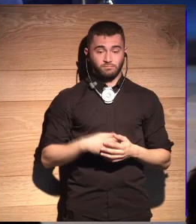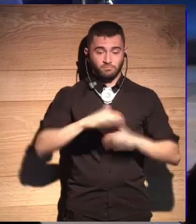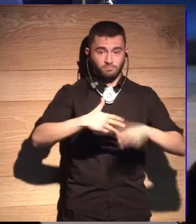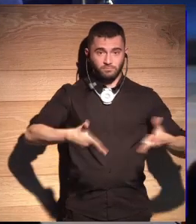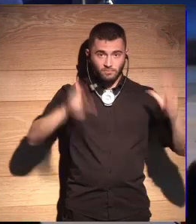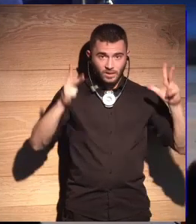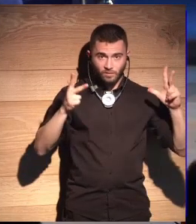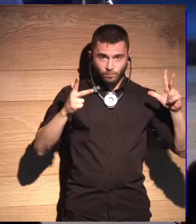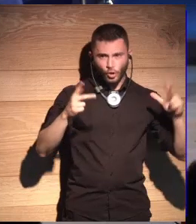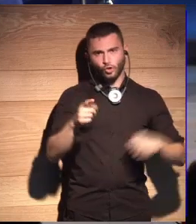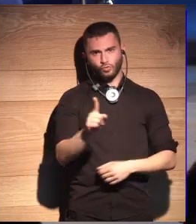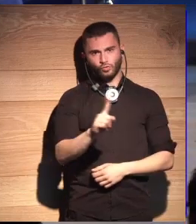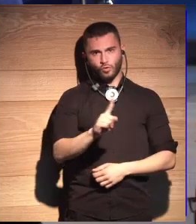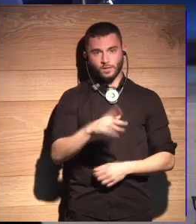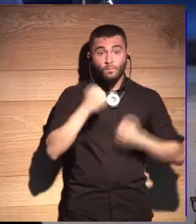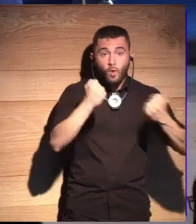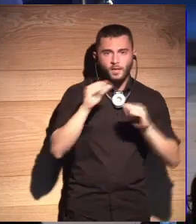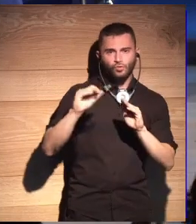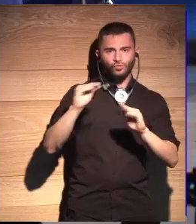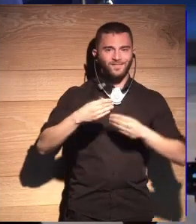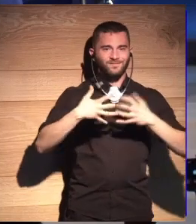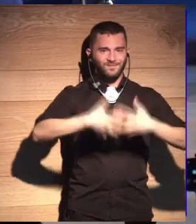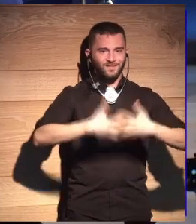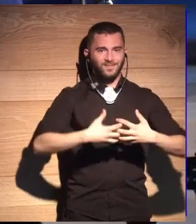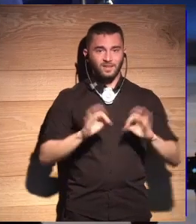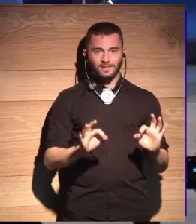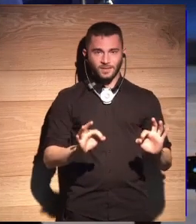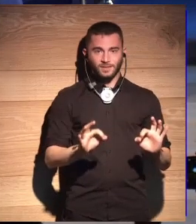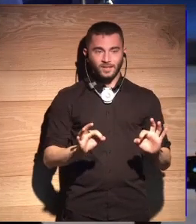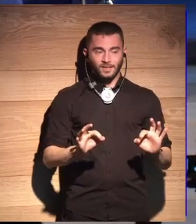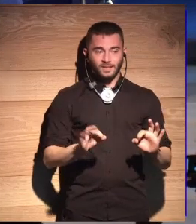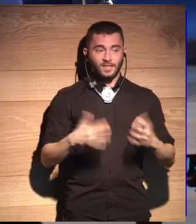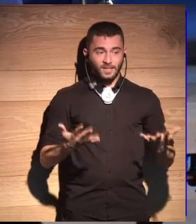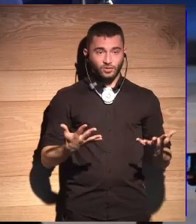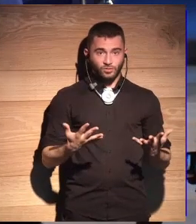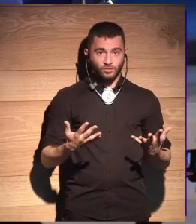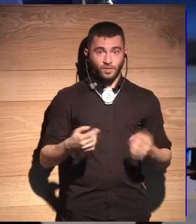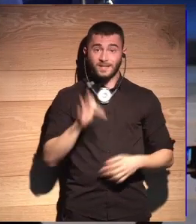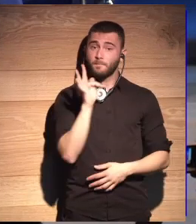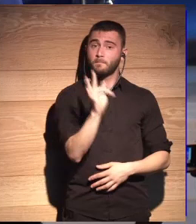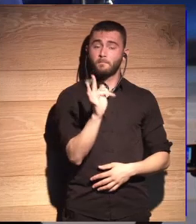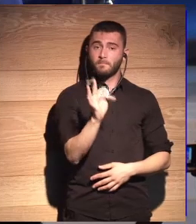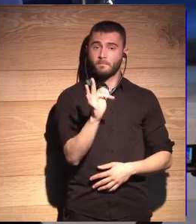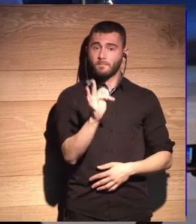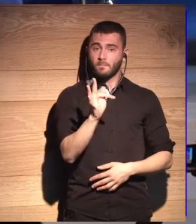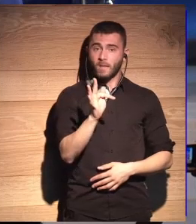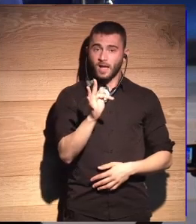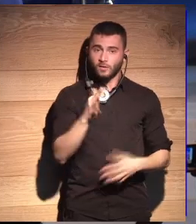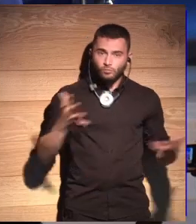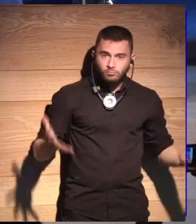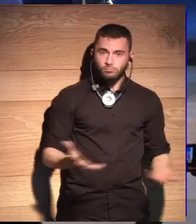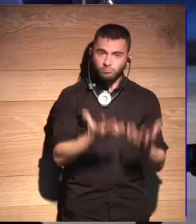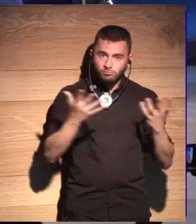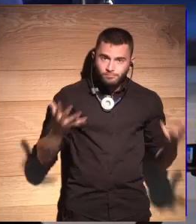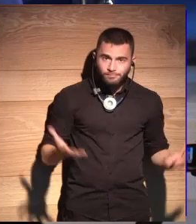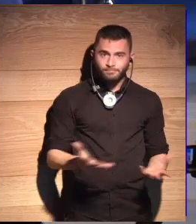power works. And I think that has clearly added momentum to populist claims that there